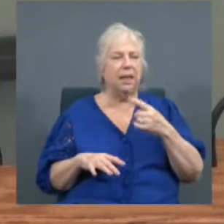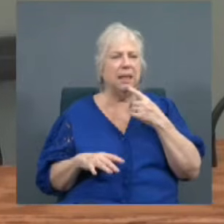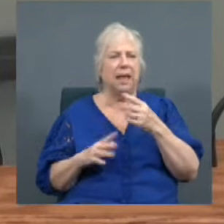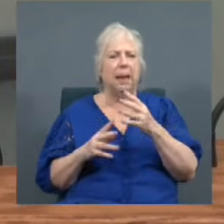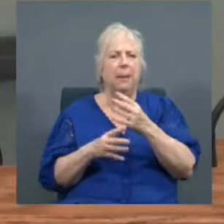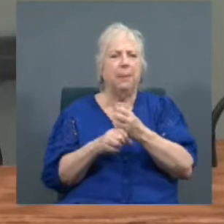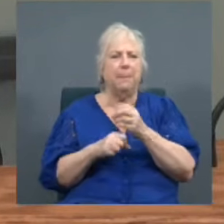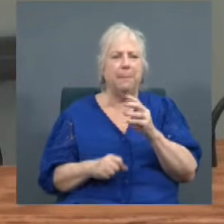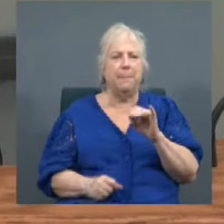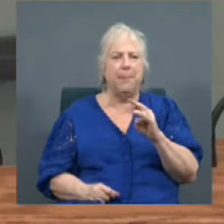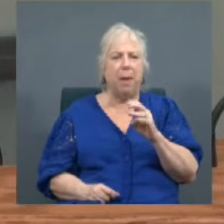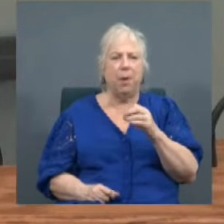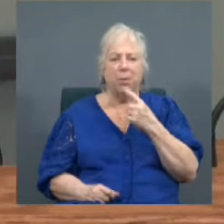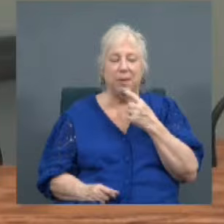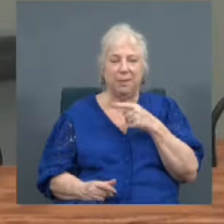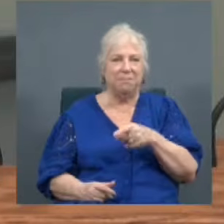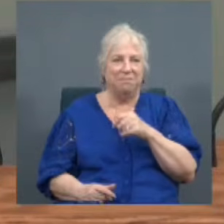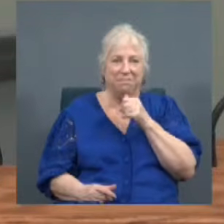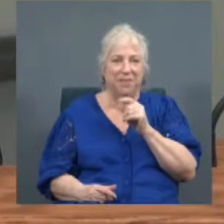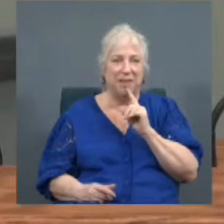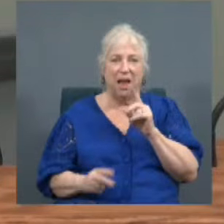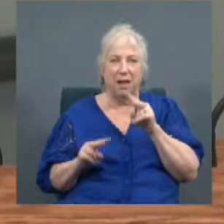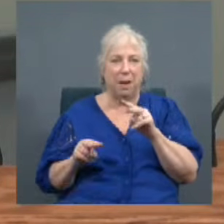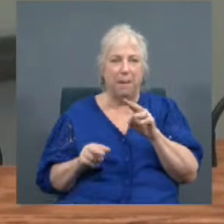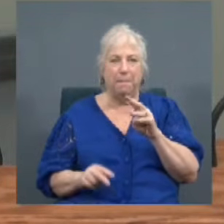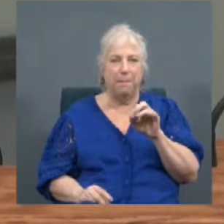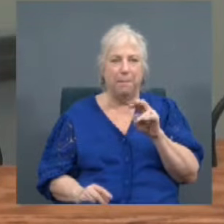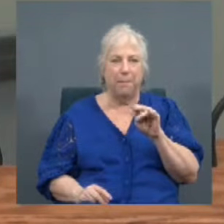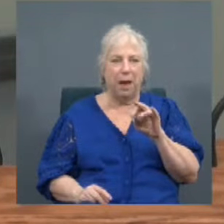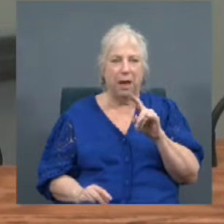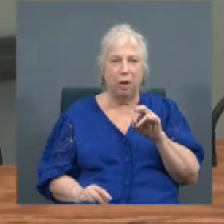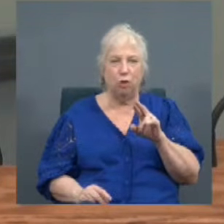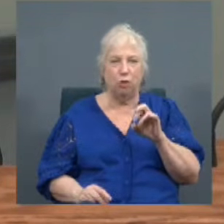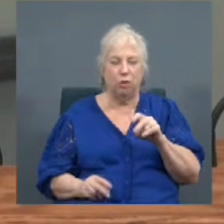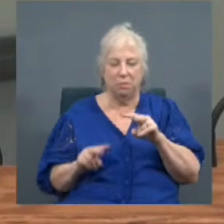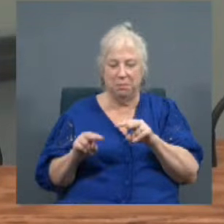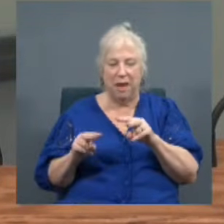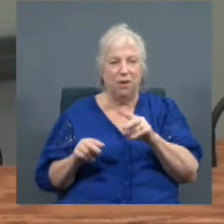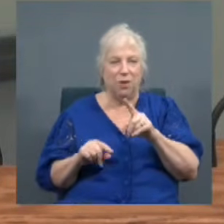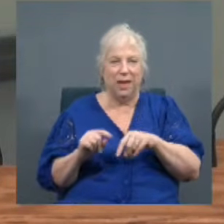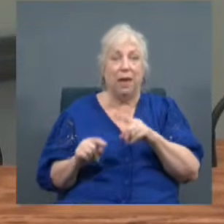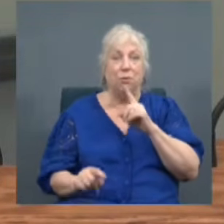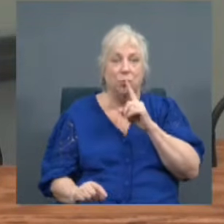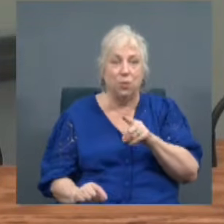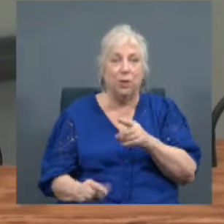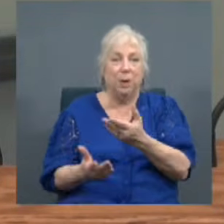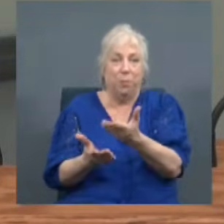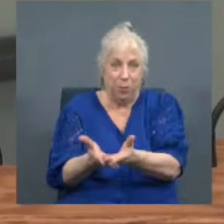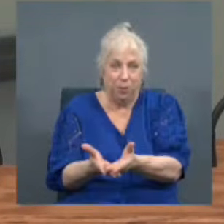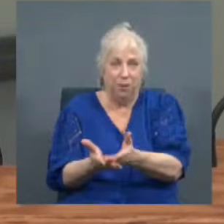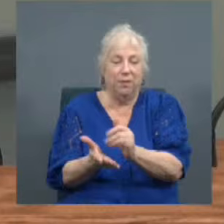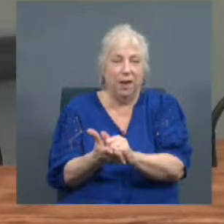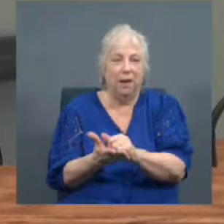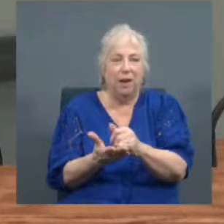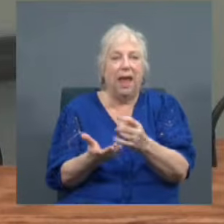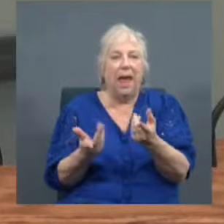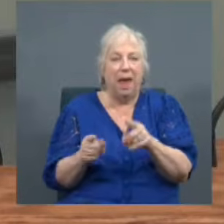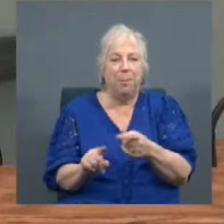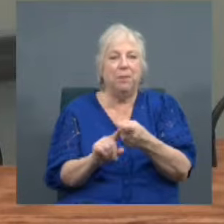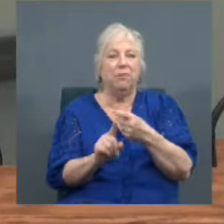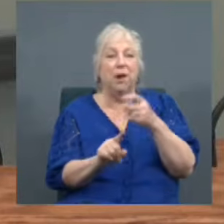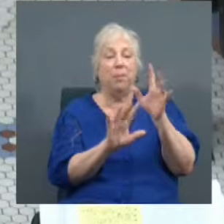that this was not monitored, so you can't truly say that it was from a storm.